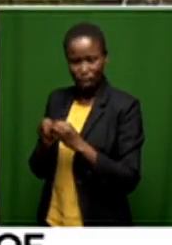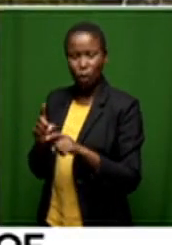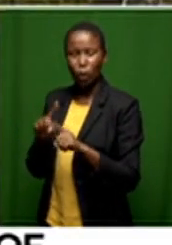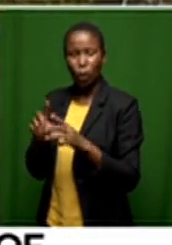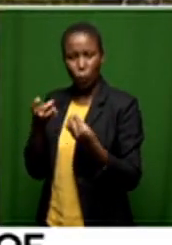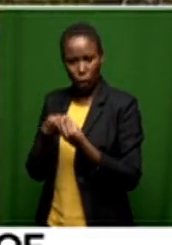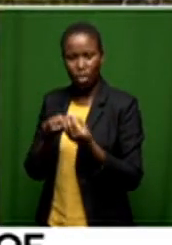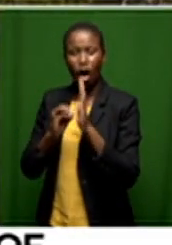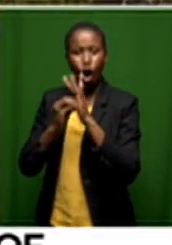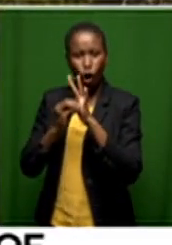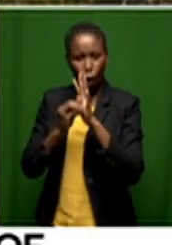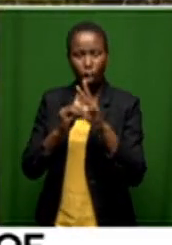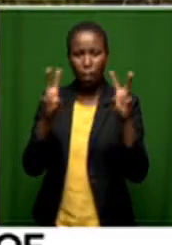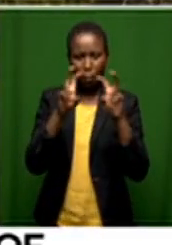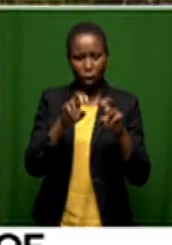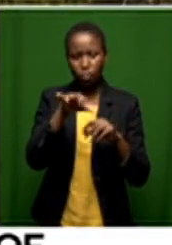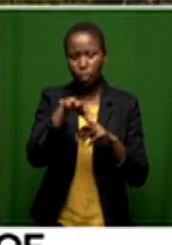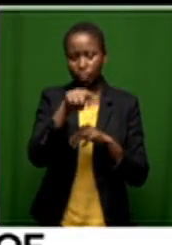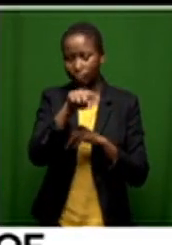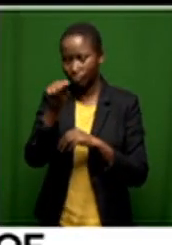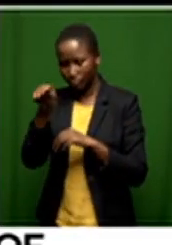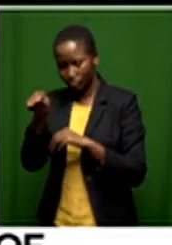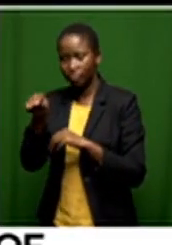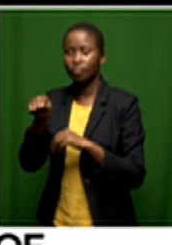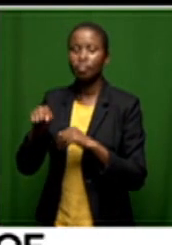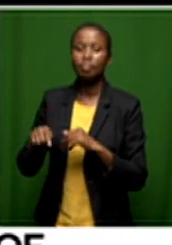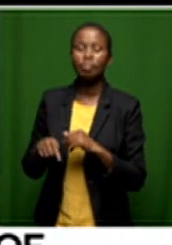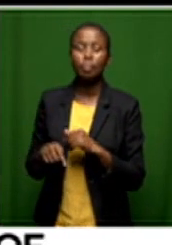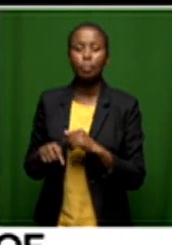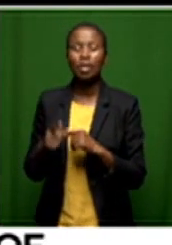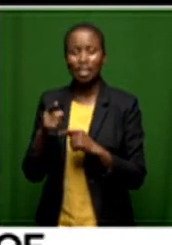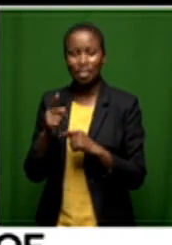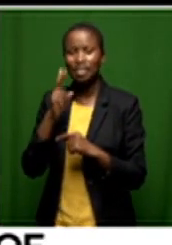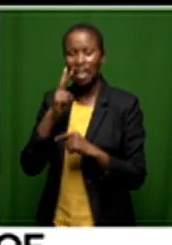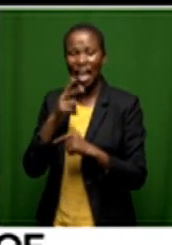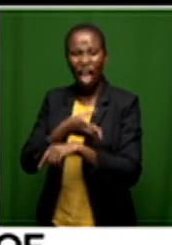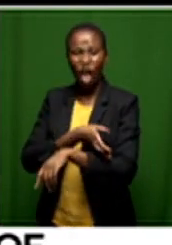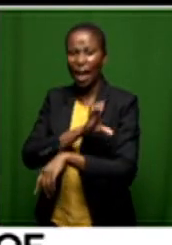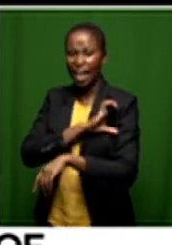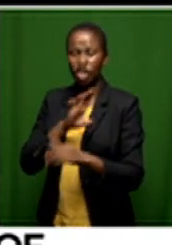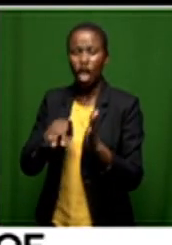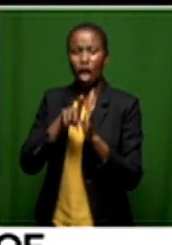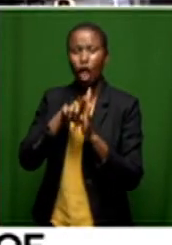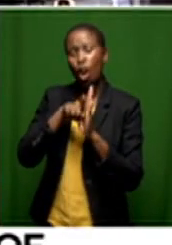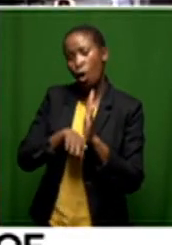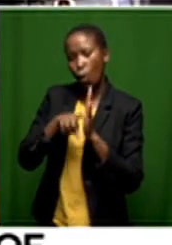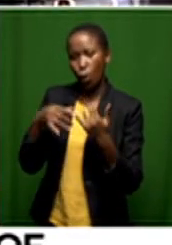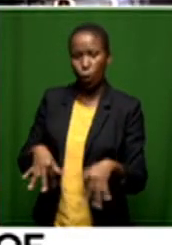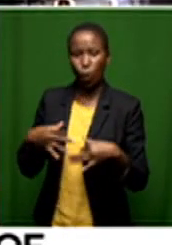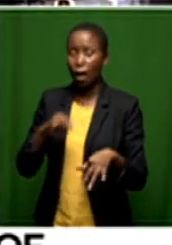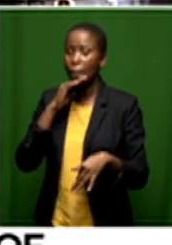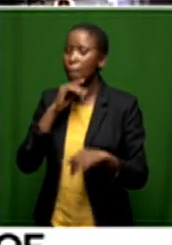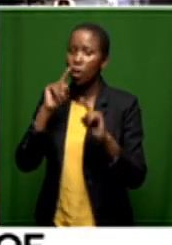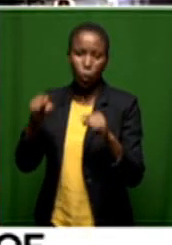station. So as long as the energy availability factor of the coal fleet is really low, we will not have enough capacity available to meet